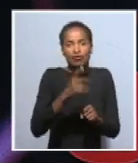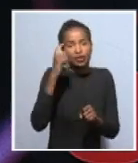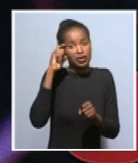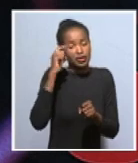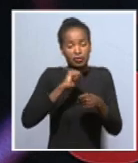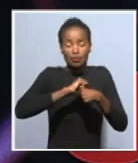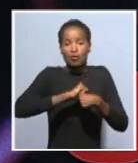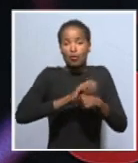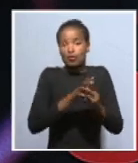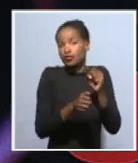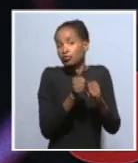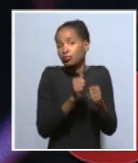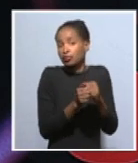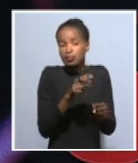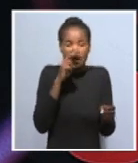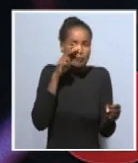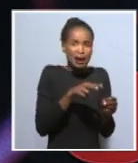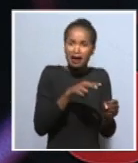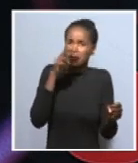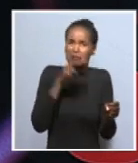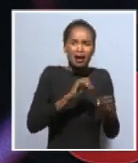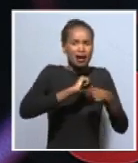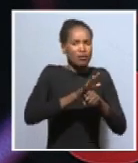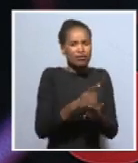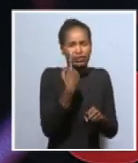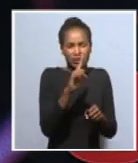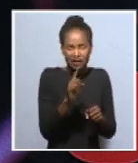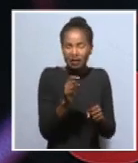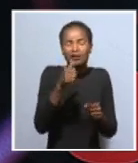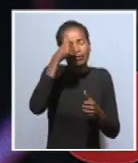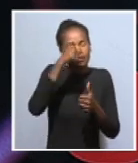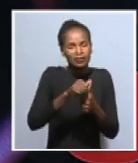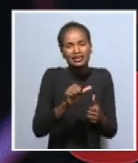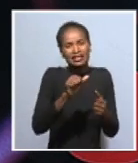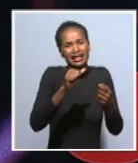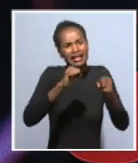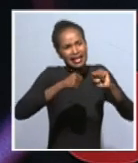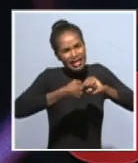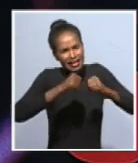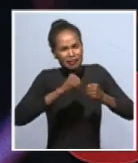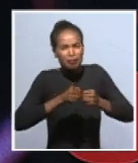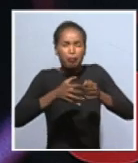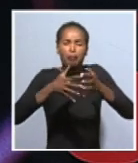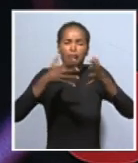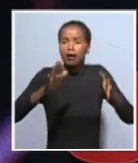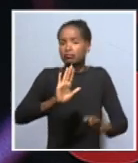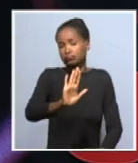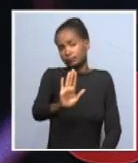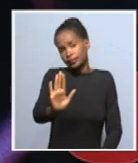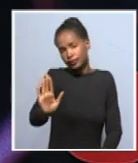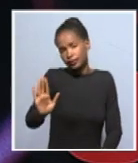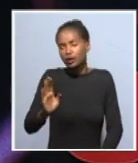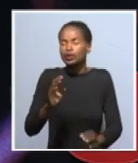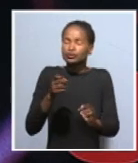this is just one instance that we are reacting to, but I think there is obviously bigger challenges that we need to deal with to